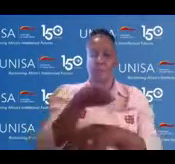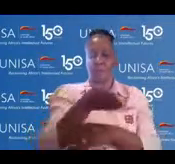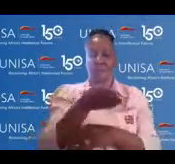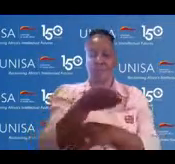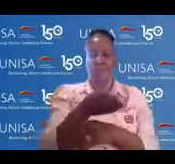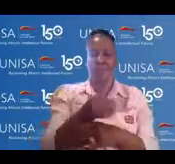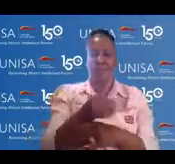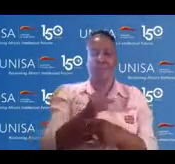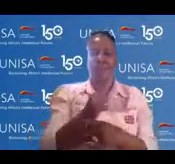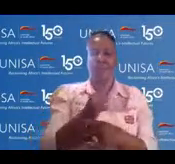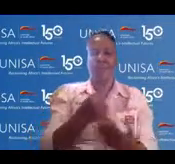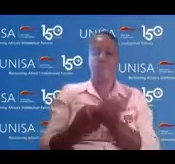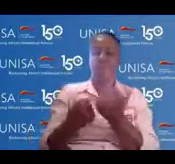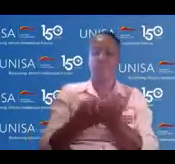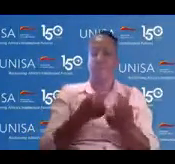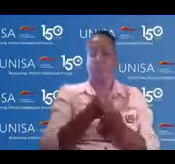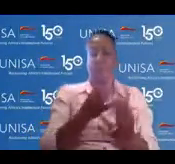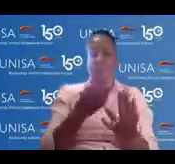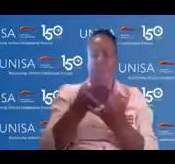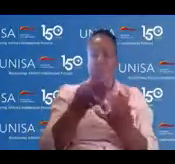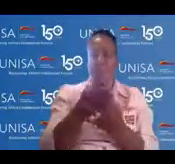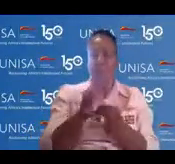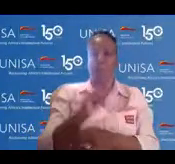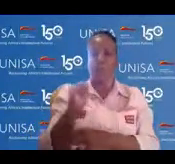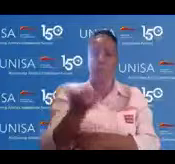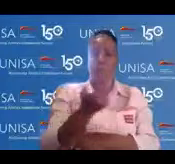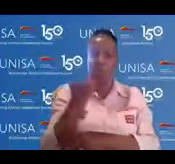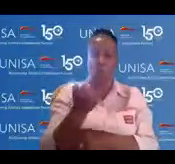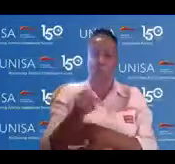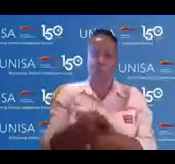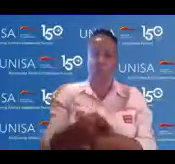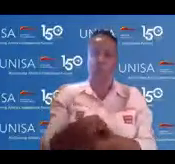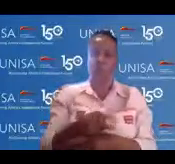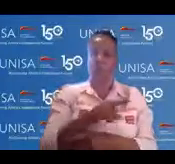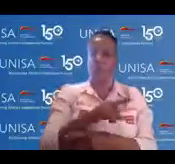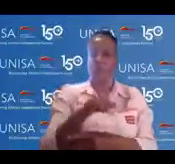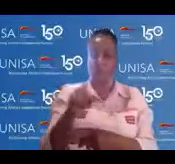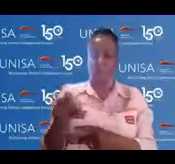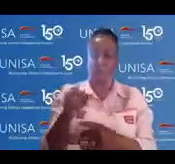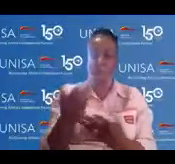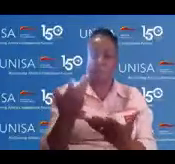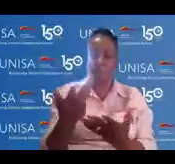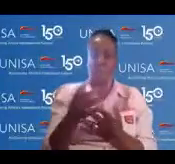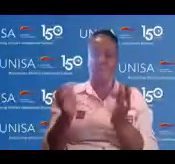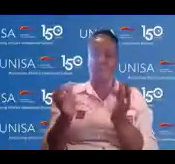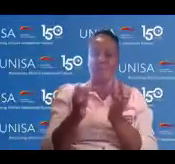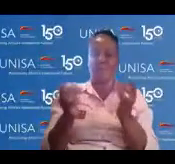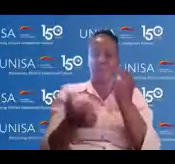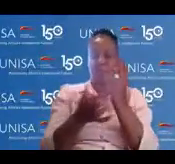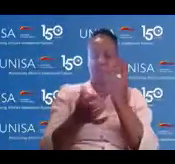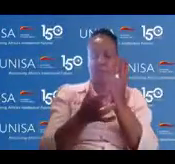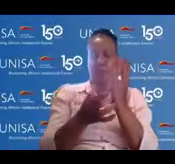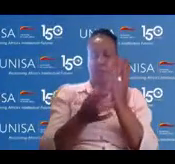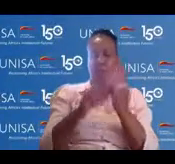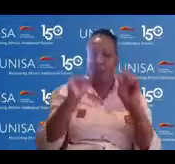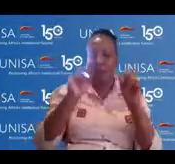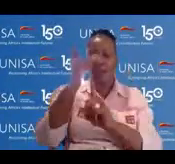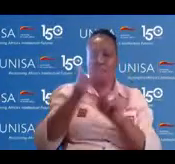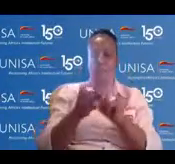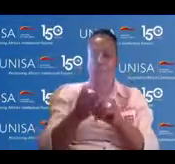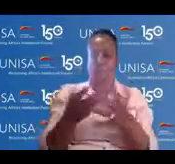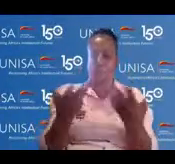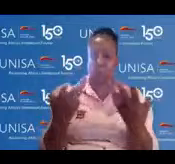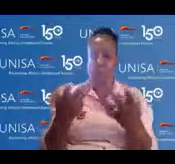and accessible to everyone, regardless of your level of technical expertise. So, what are you